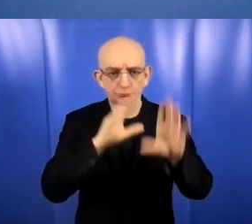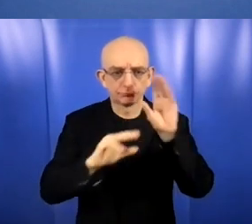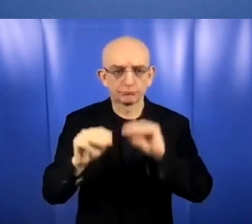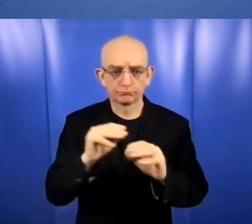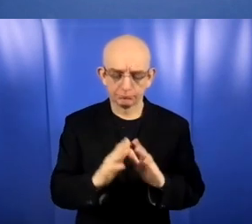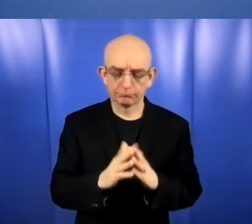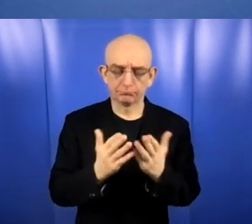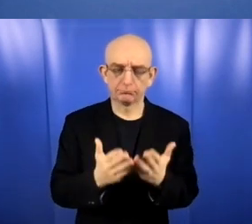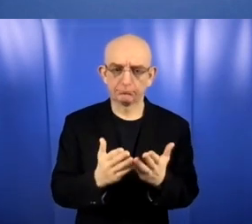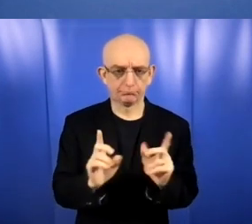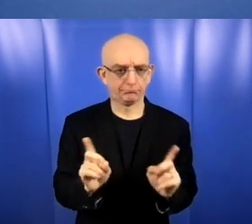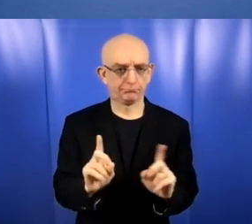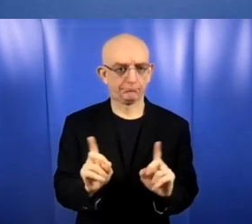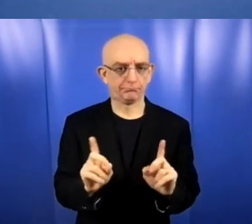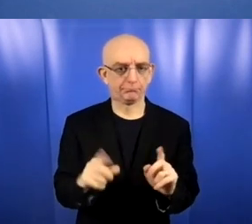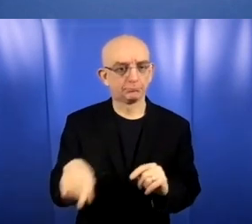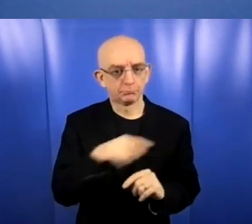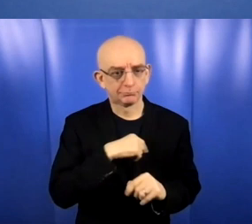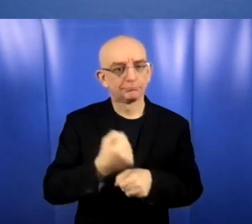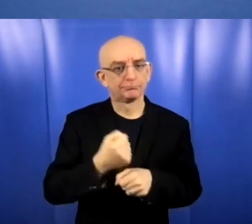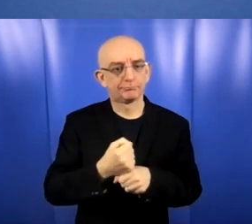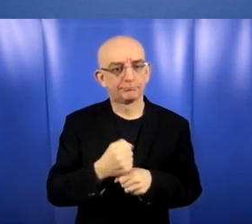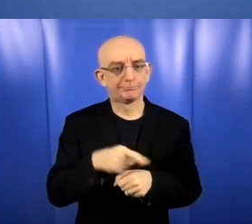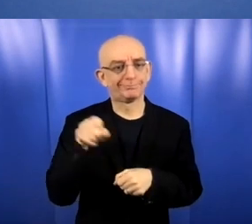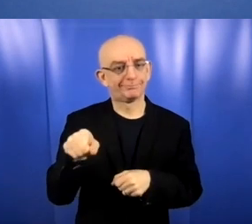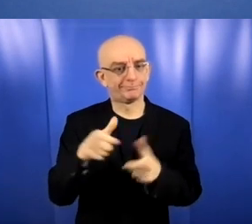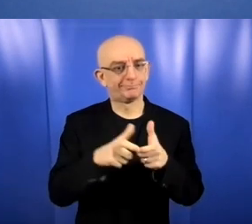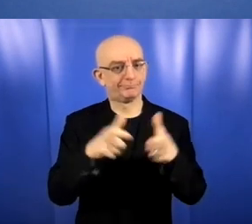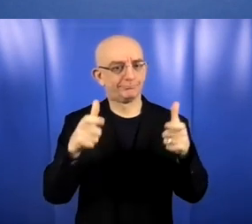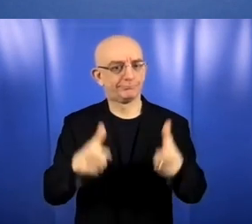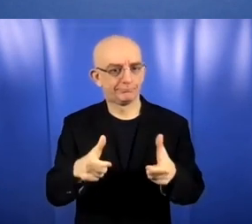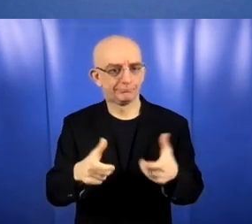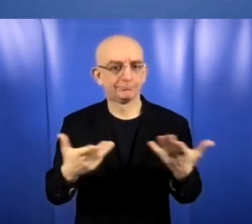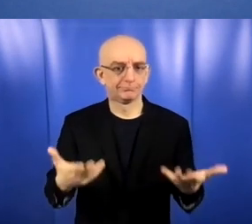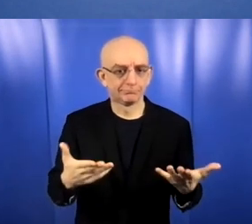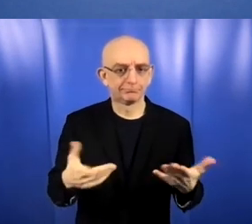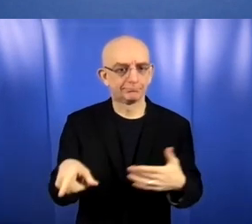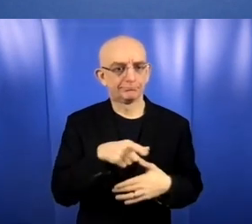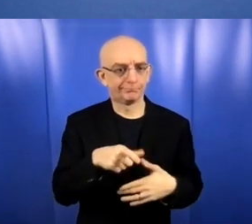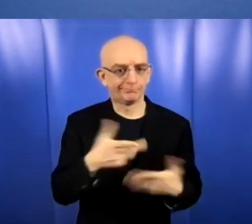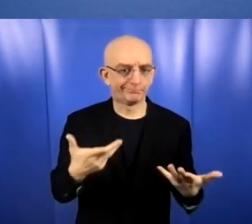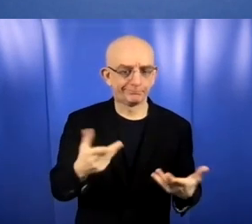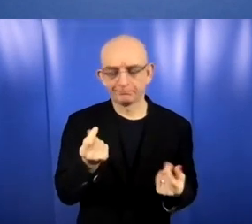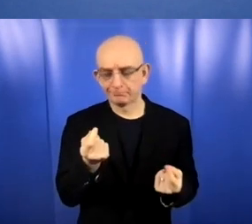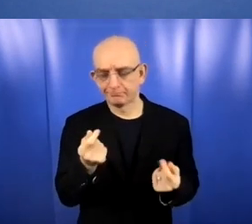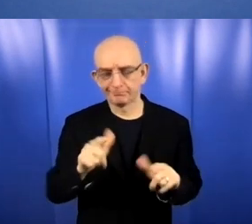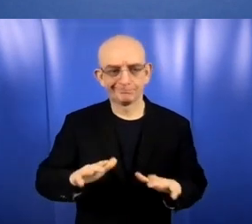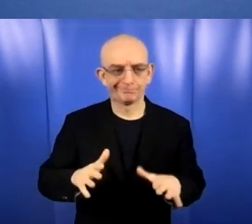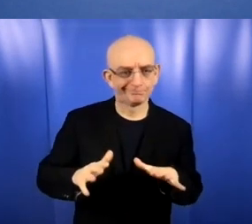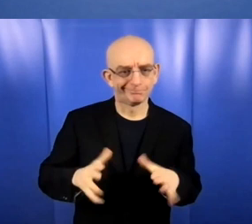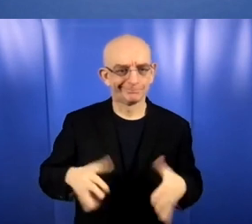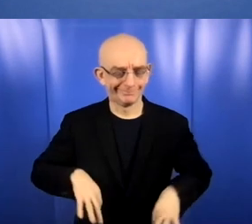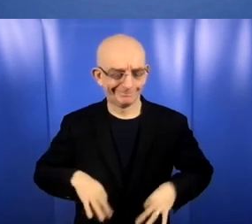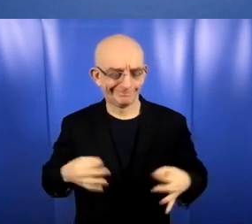countries to facilitate education for people who are displaced, even if scholarships are